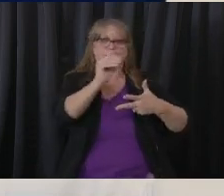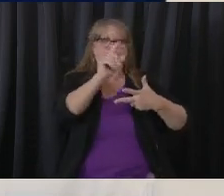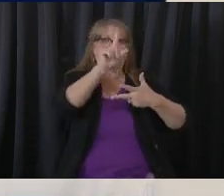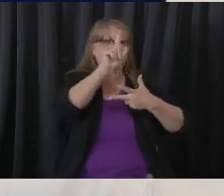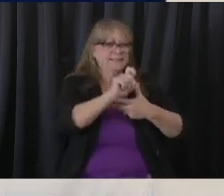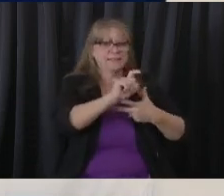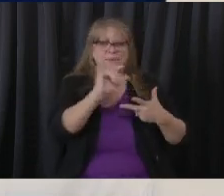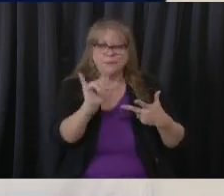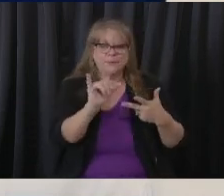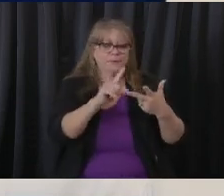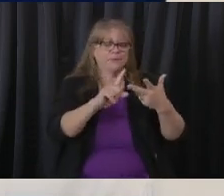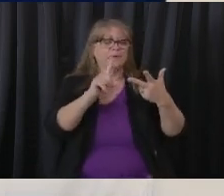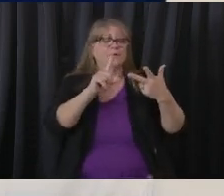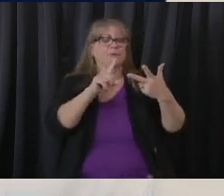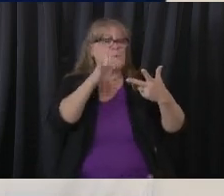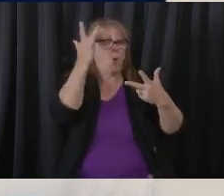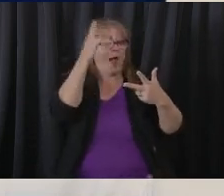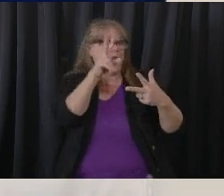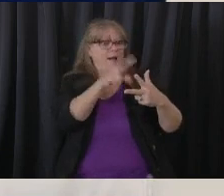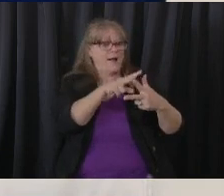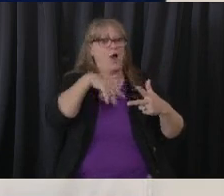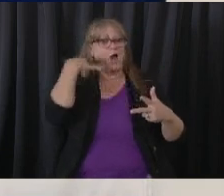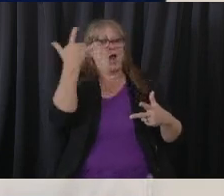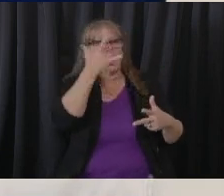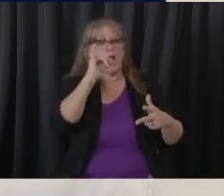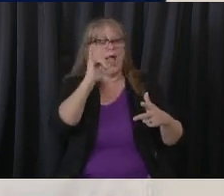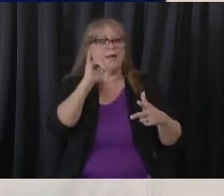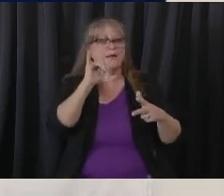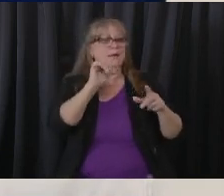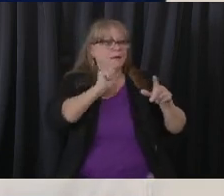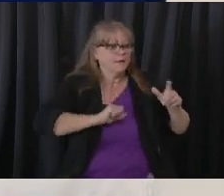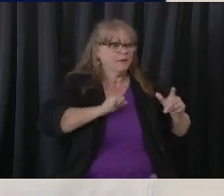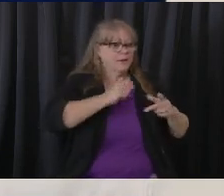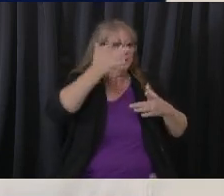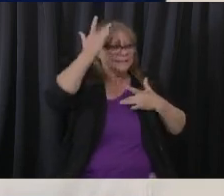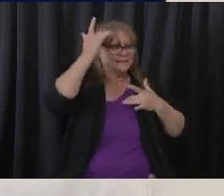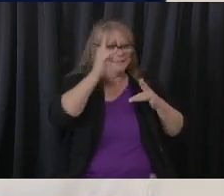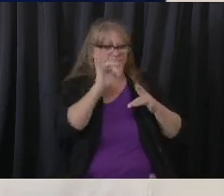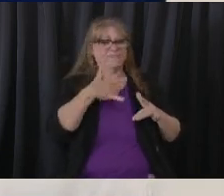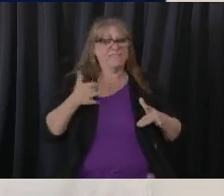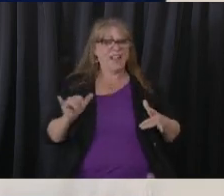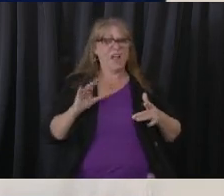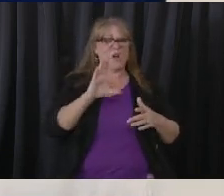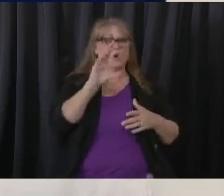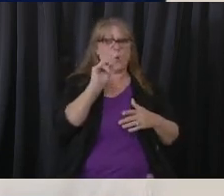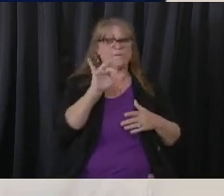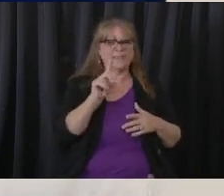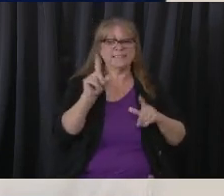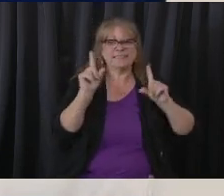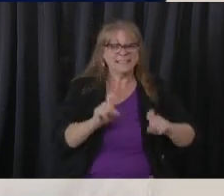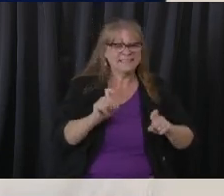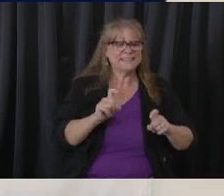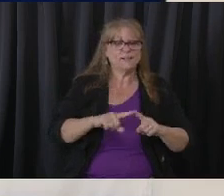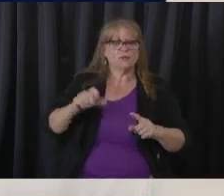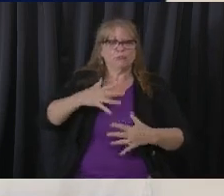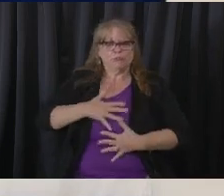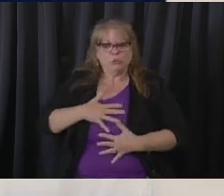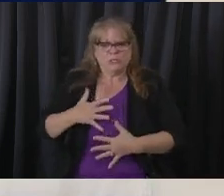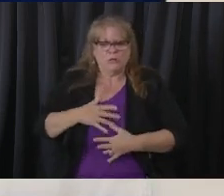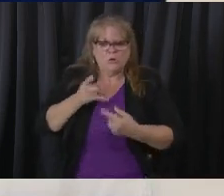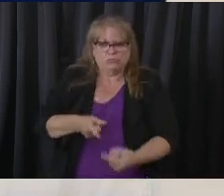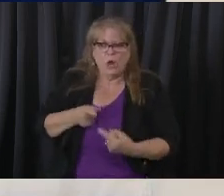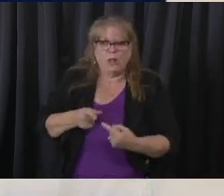itself before it could worsen and requiring hospitalization several days in. So there's free testing sites. We'll talk more about that later. It's